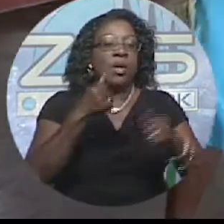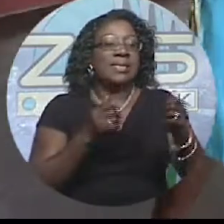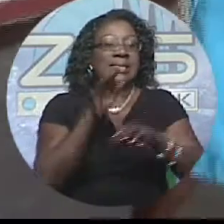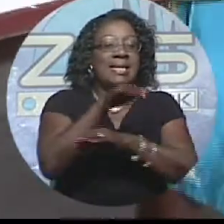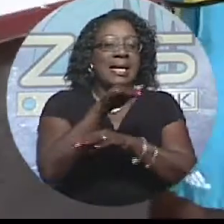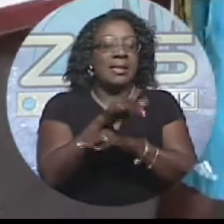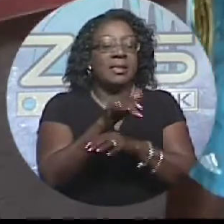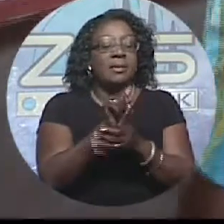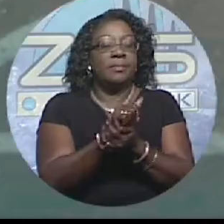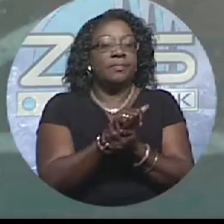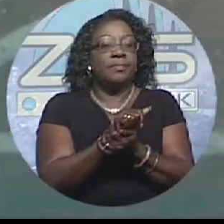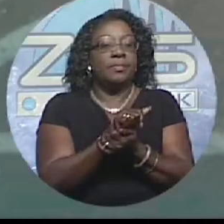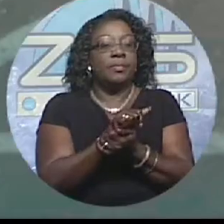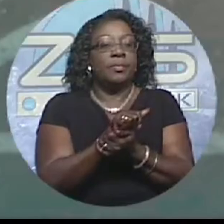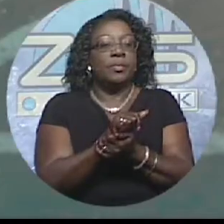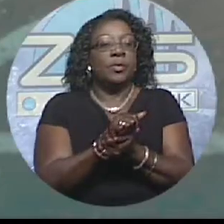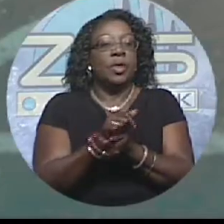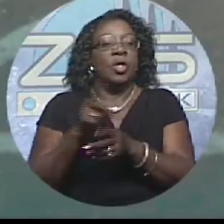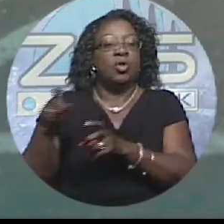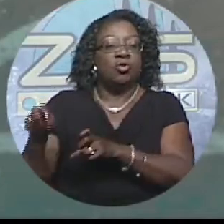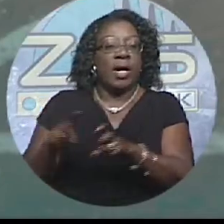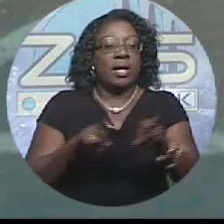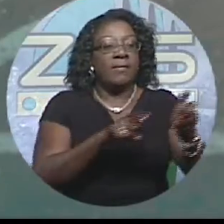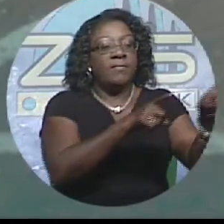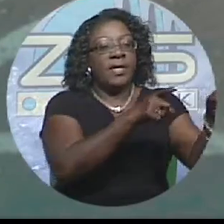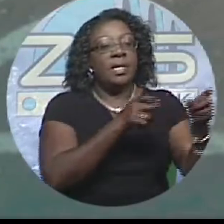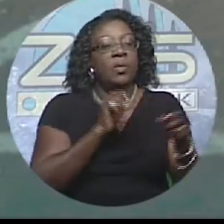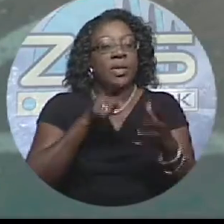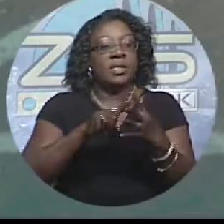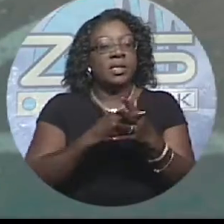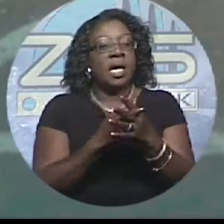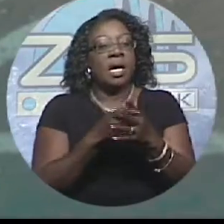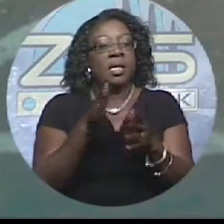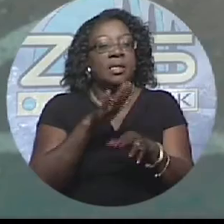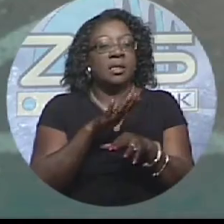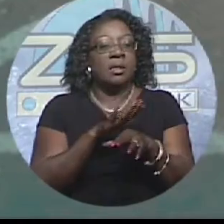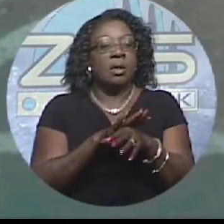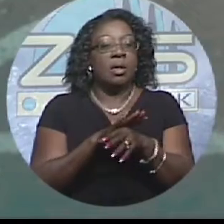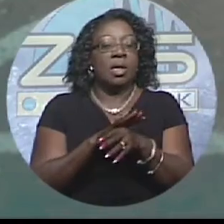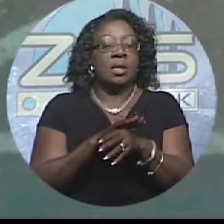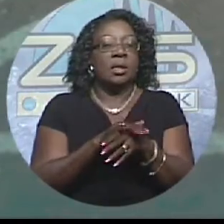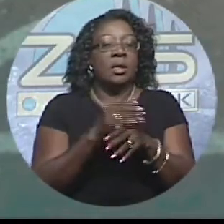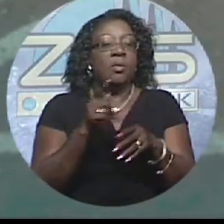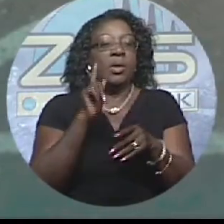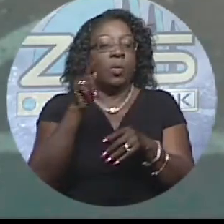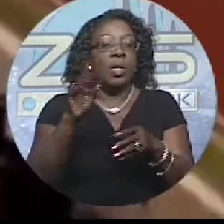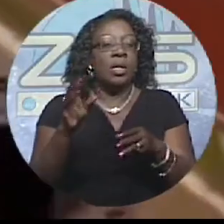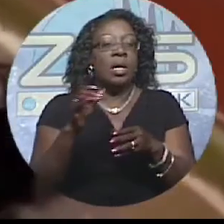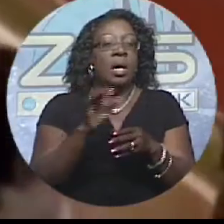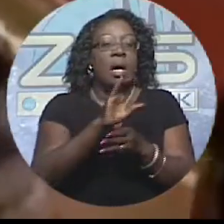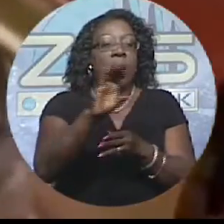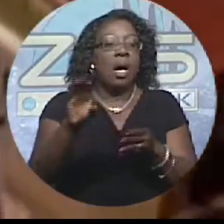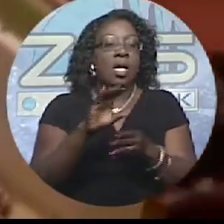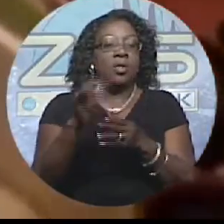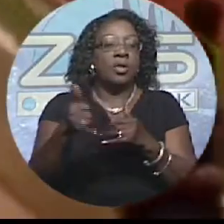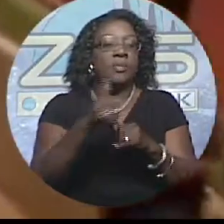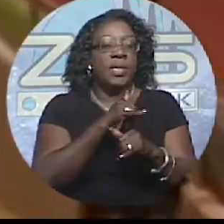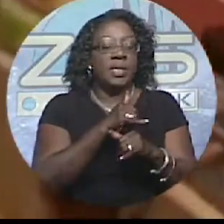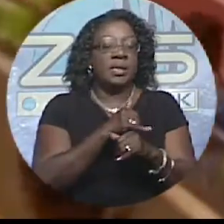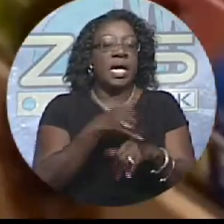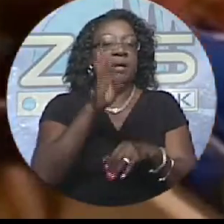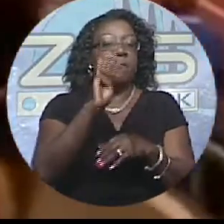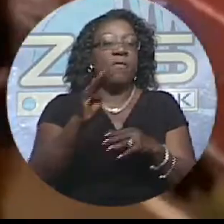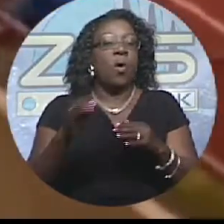Cuba's Linaire Perot. Track and field will get on the way on Tuesday with the preliminary rounds of the 100 meters for men and women and the